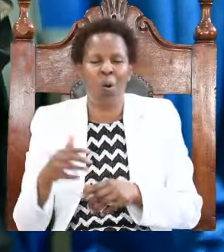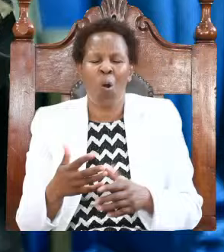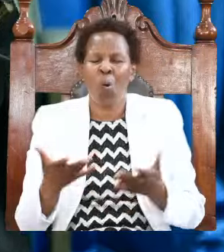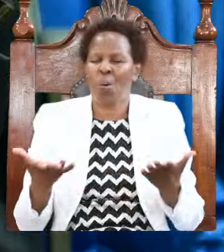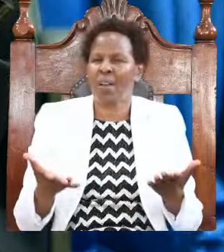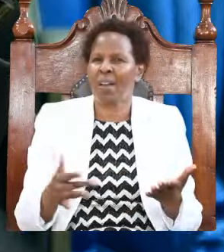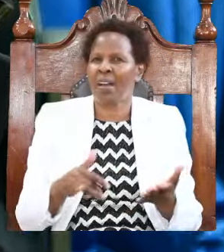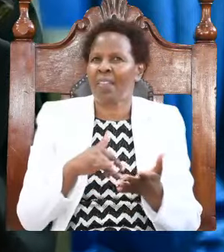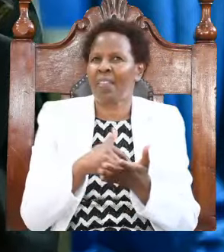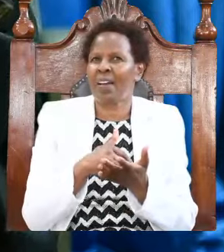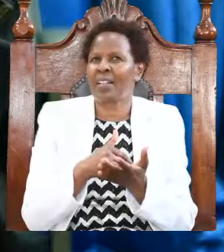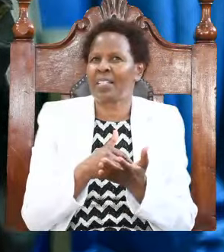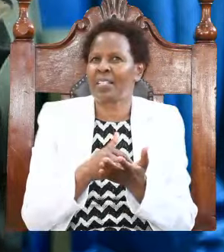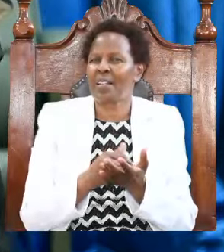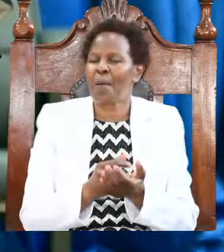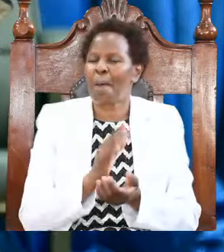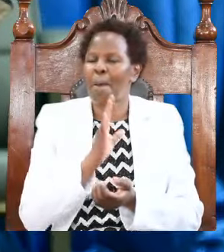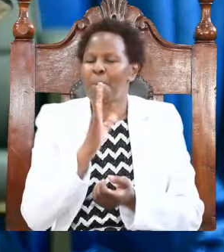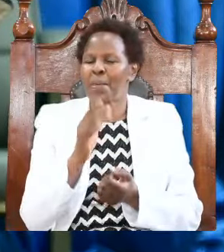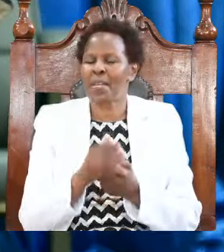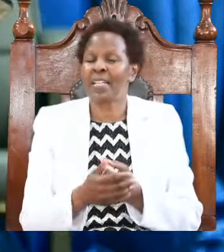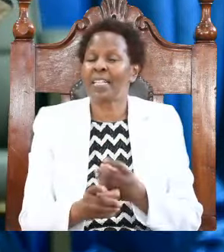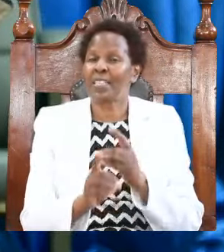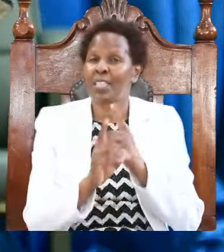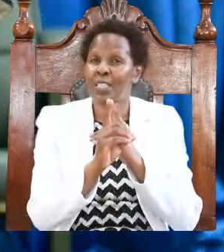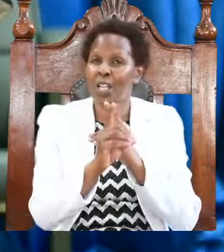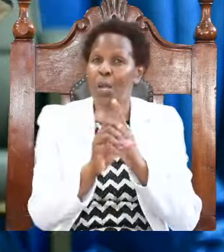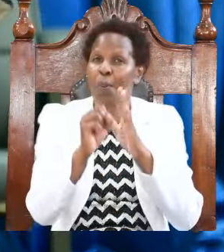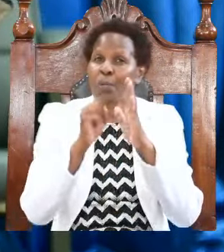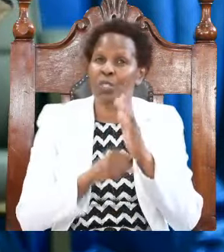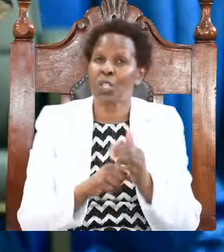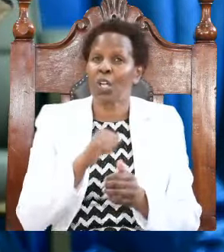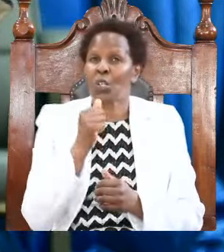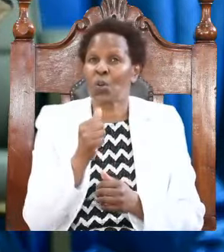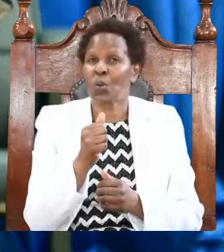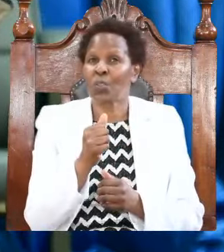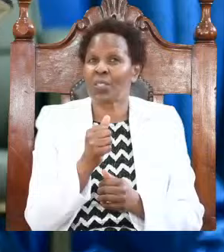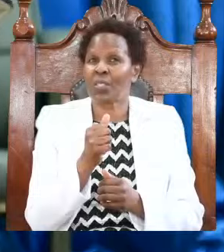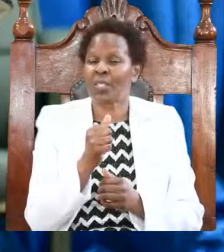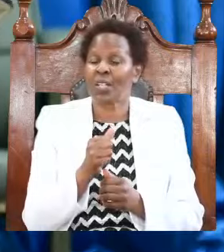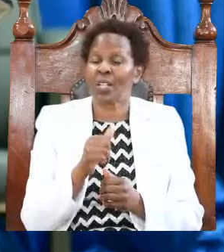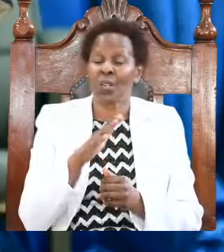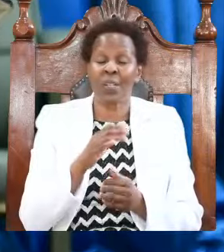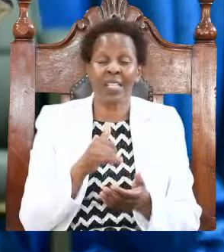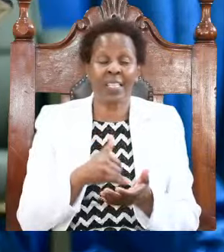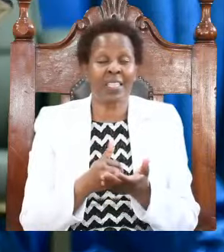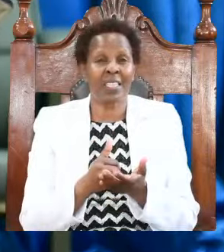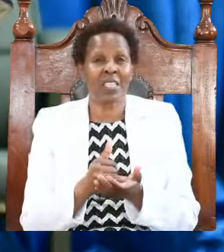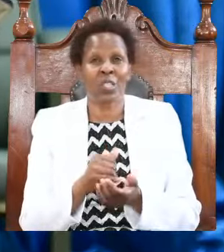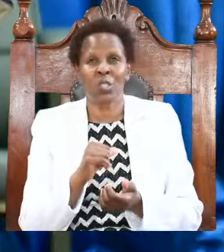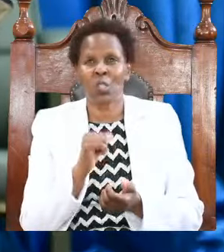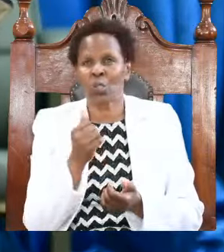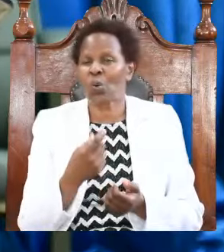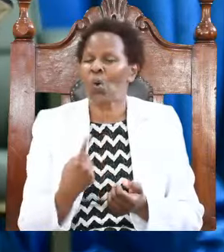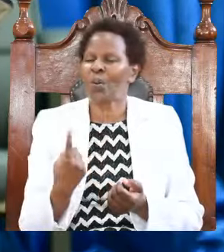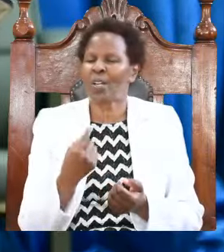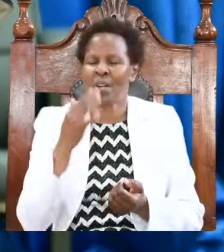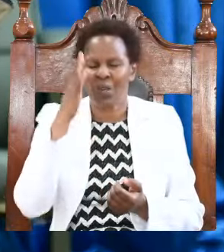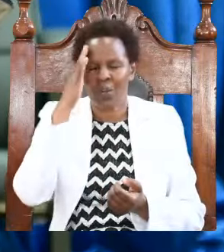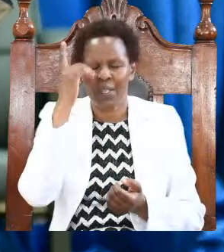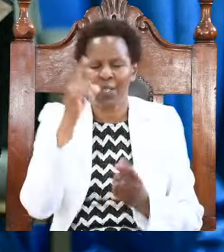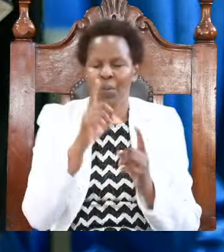be the gap in all that? Discipleship isn't just about knowledge. It isn't just about knowing the Word